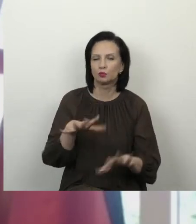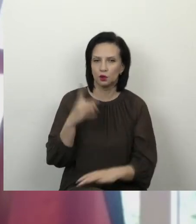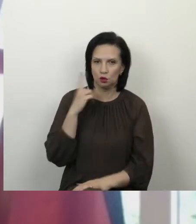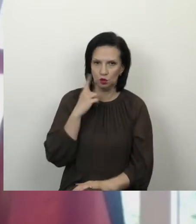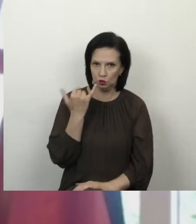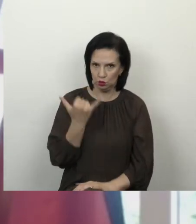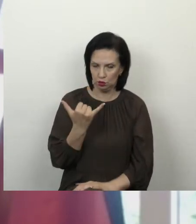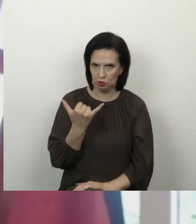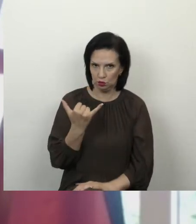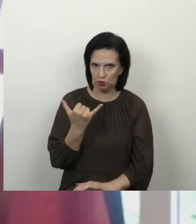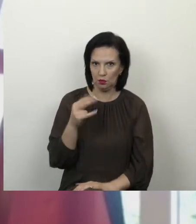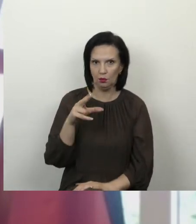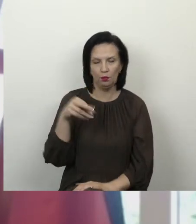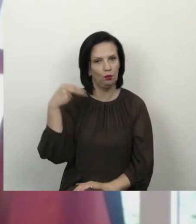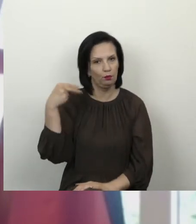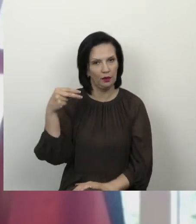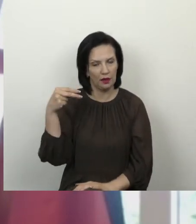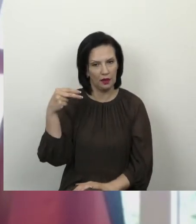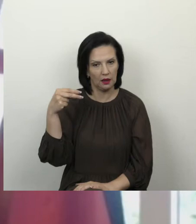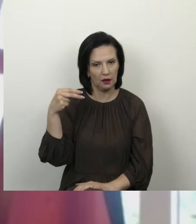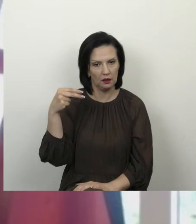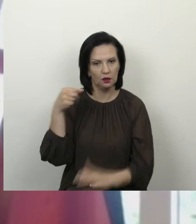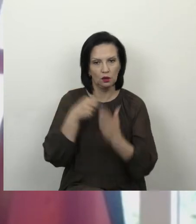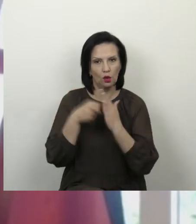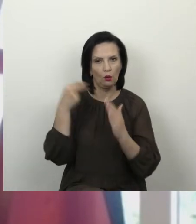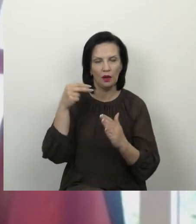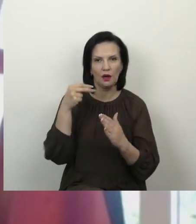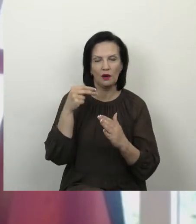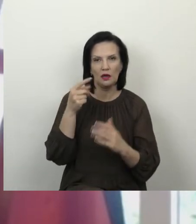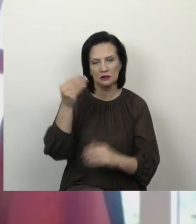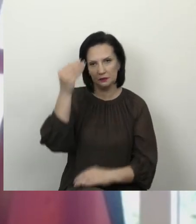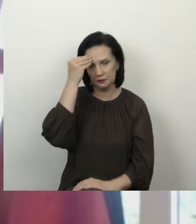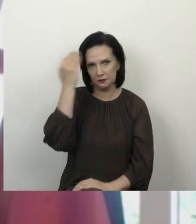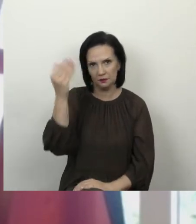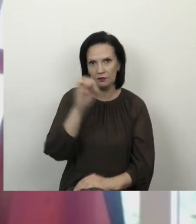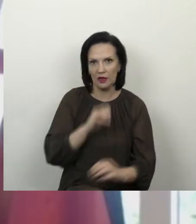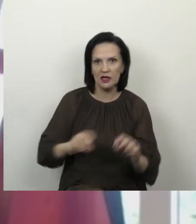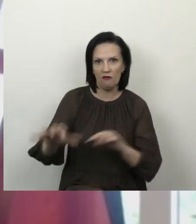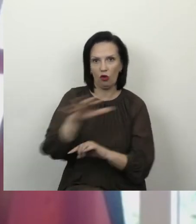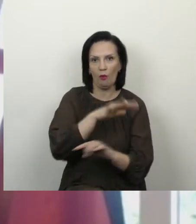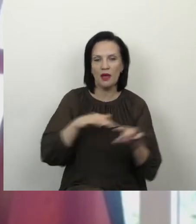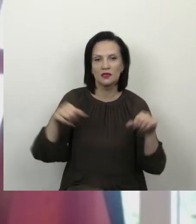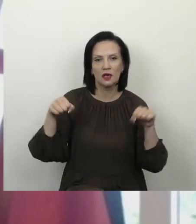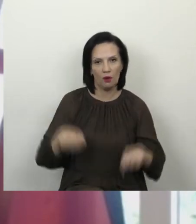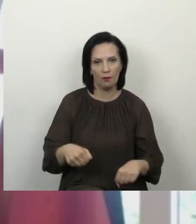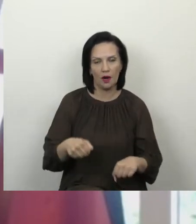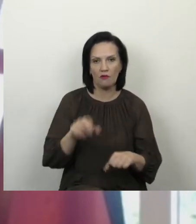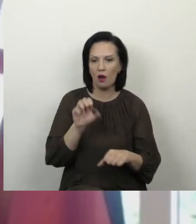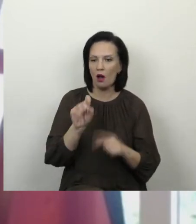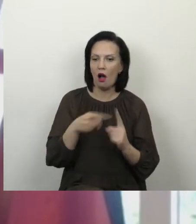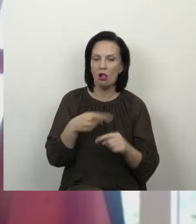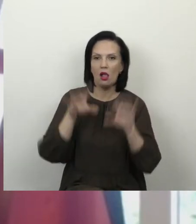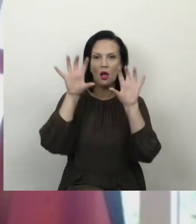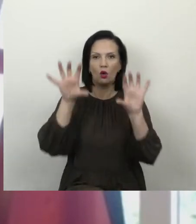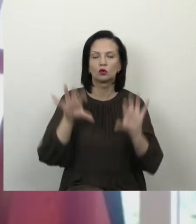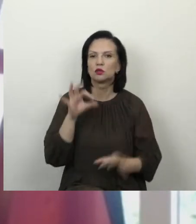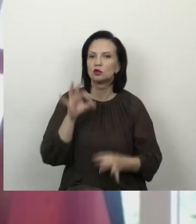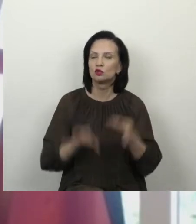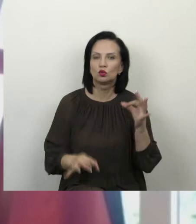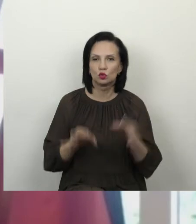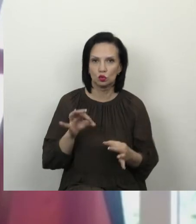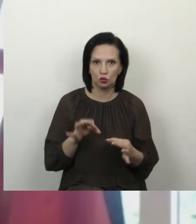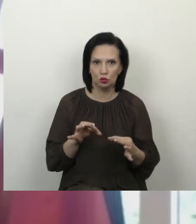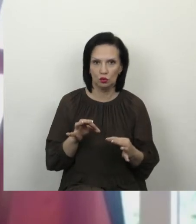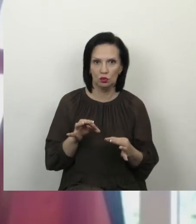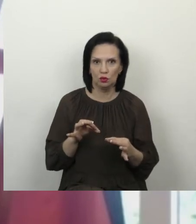a point of view of European law, but the Constitutional Court unanimously